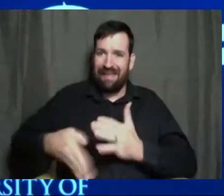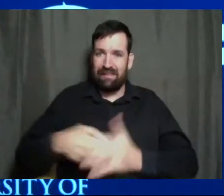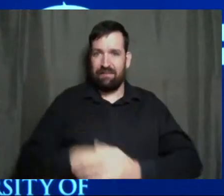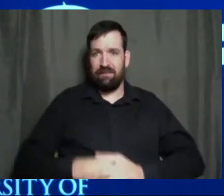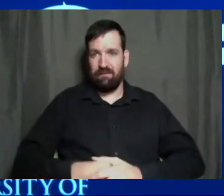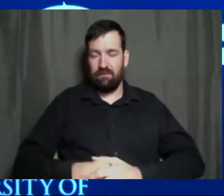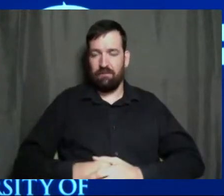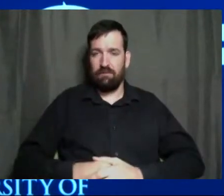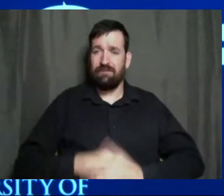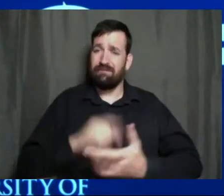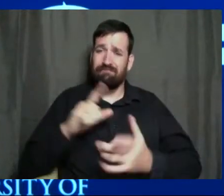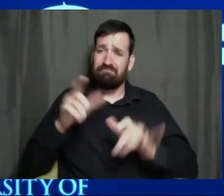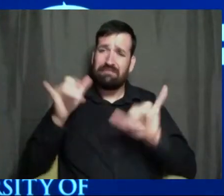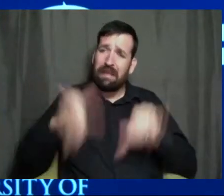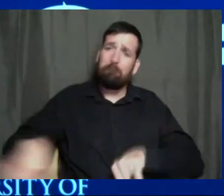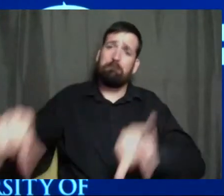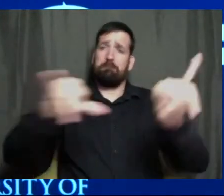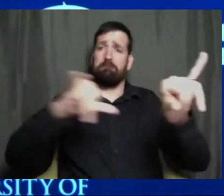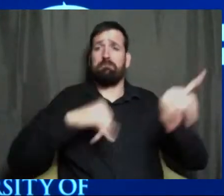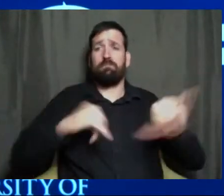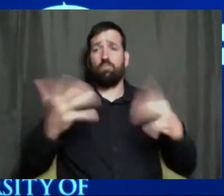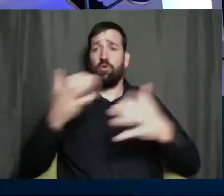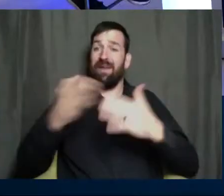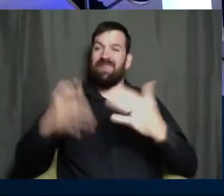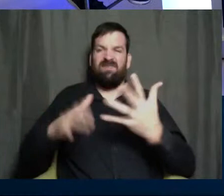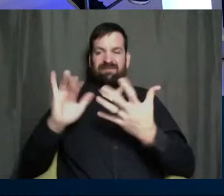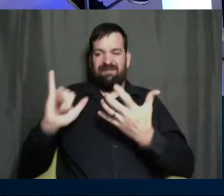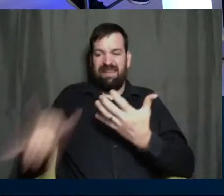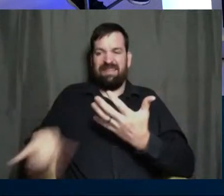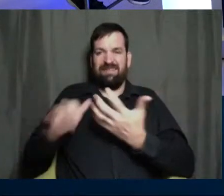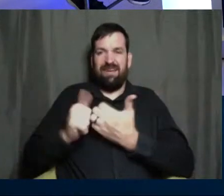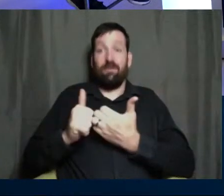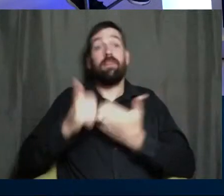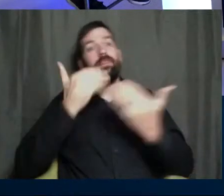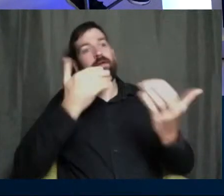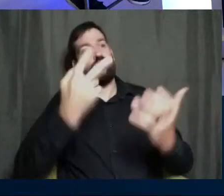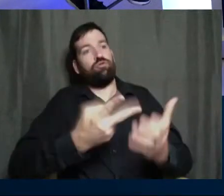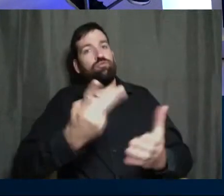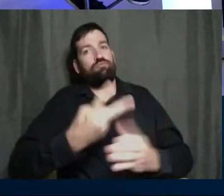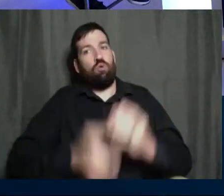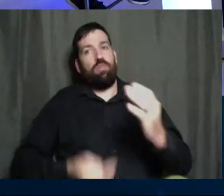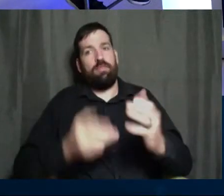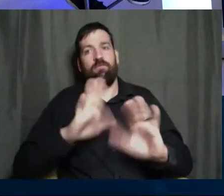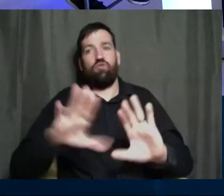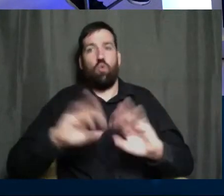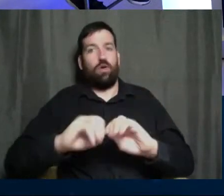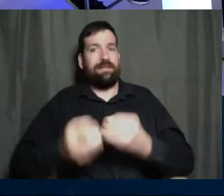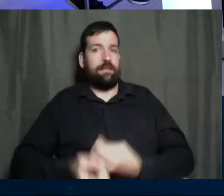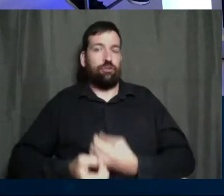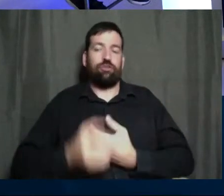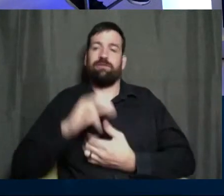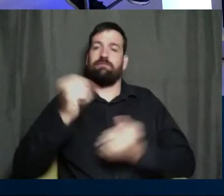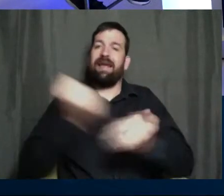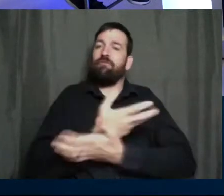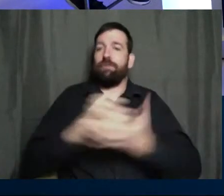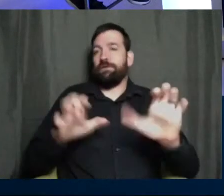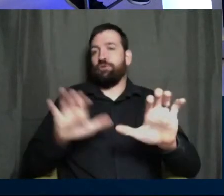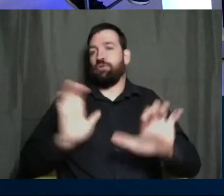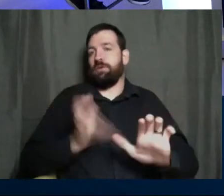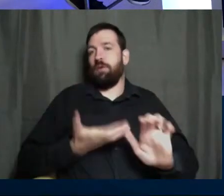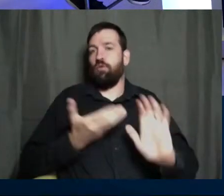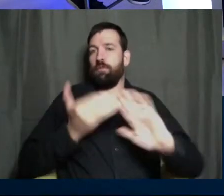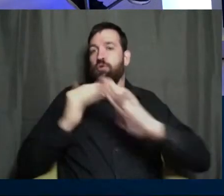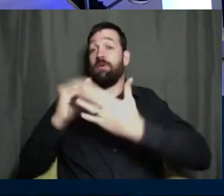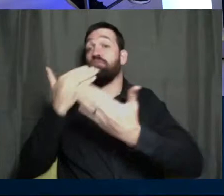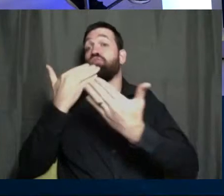as everybody else, and this is the way. Thank you both for being here today, and thank you both for your organizations and all they're doing in our community. We really appreciate it. Thank you. Please